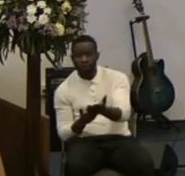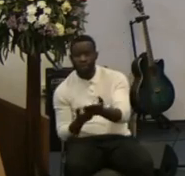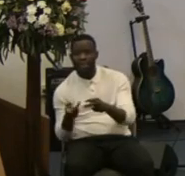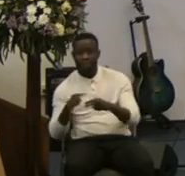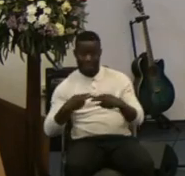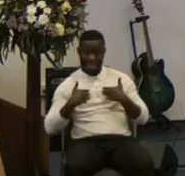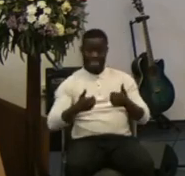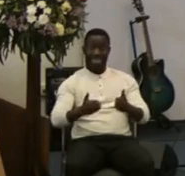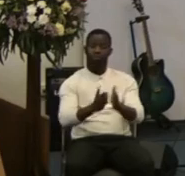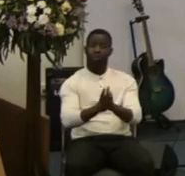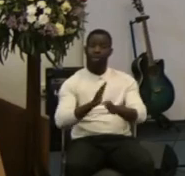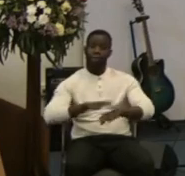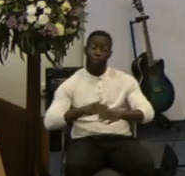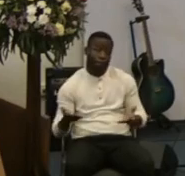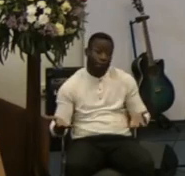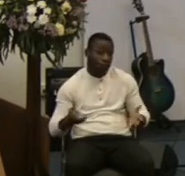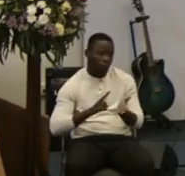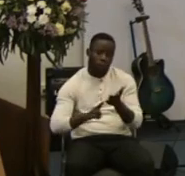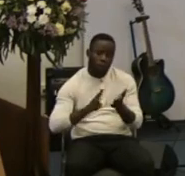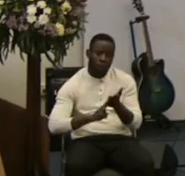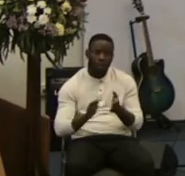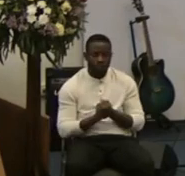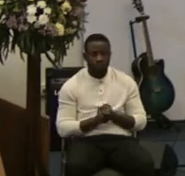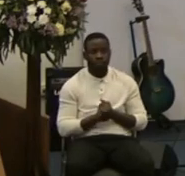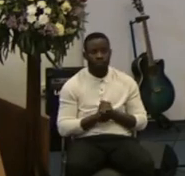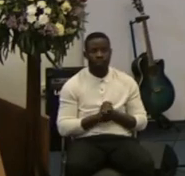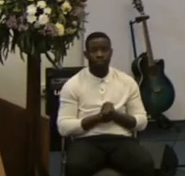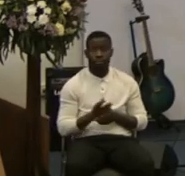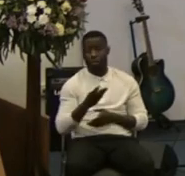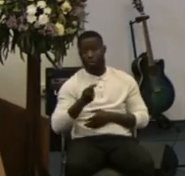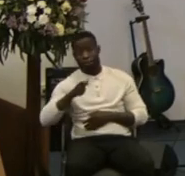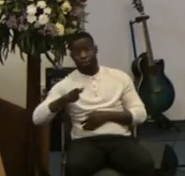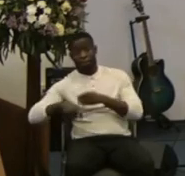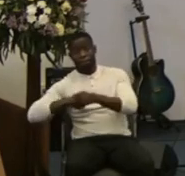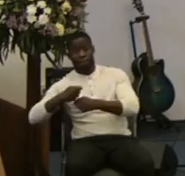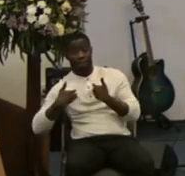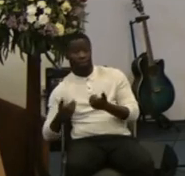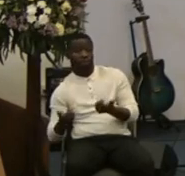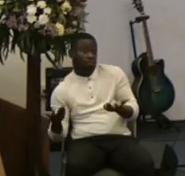have a healing prayer time. And folks got healed.